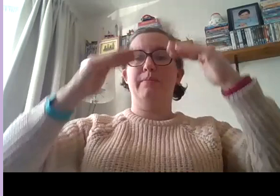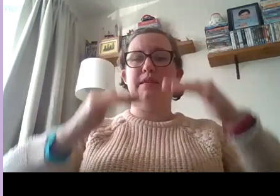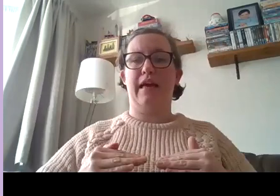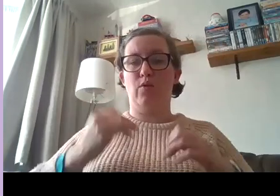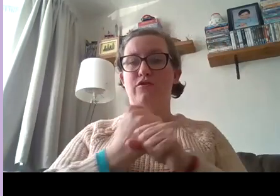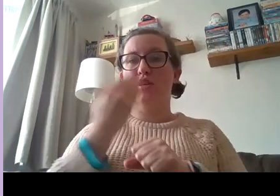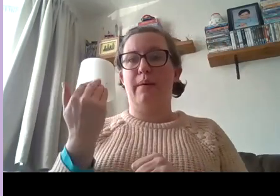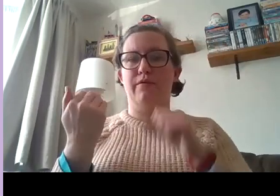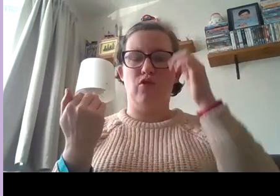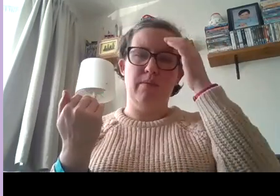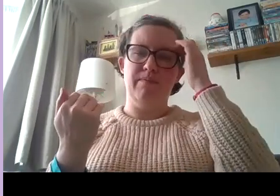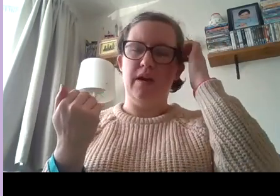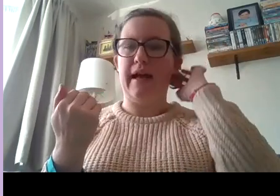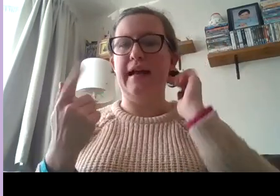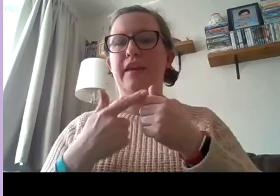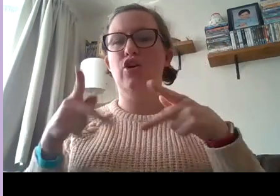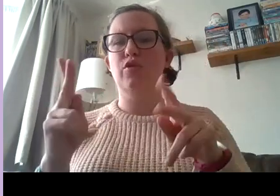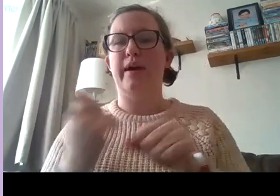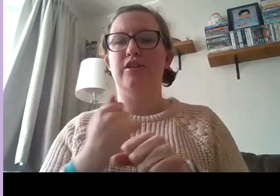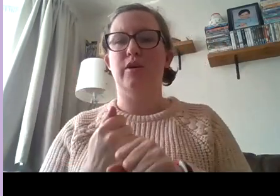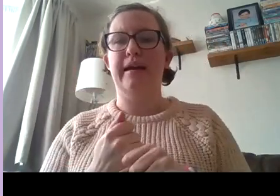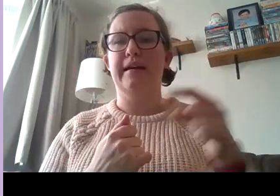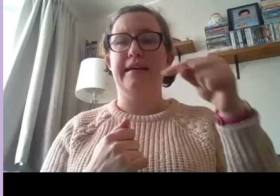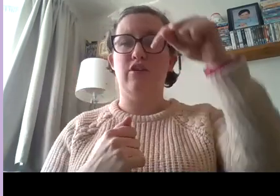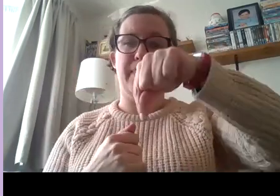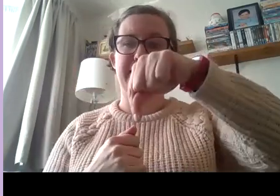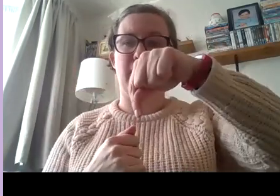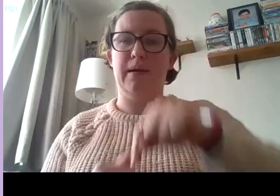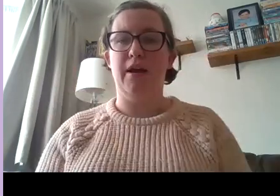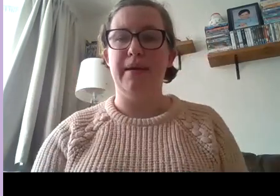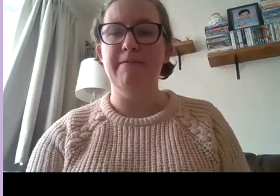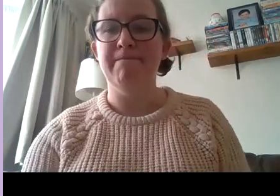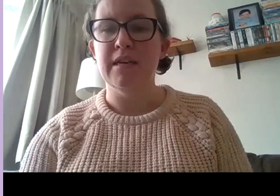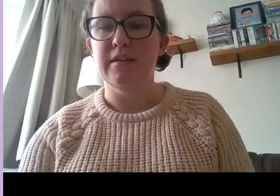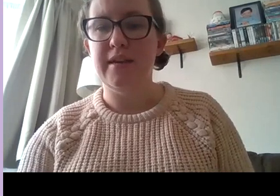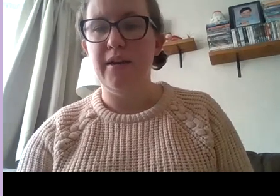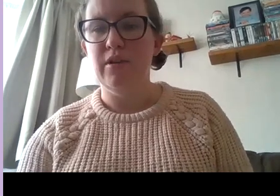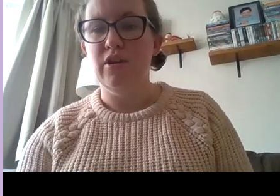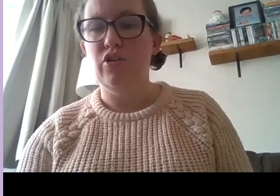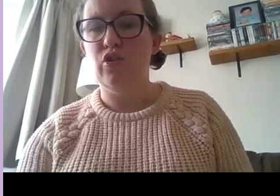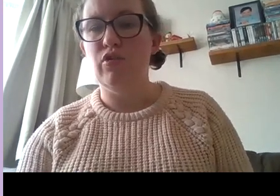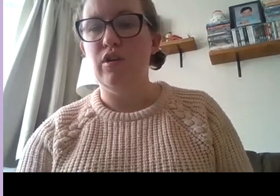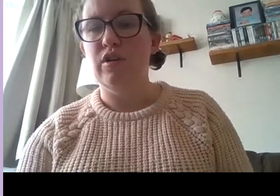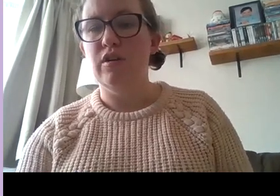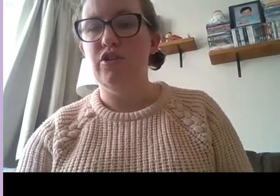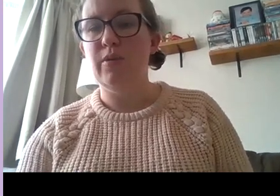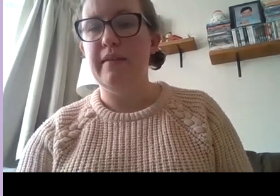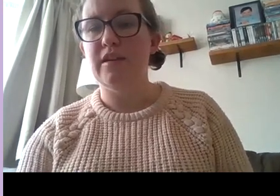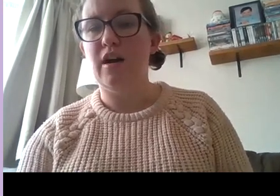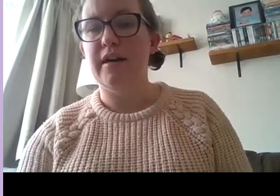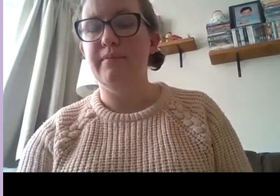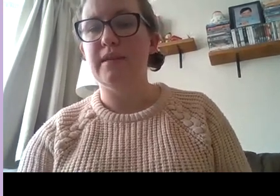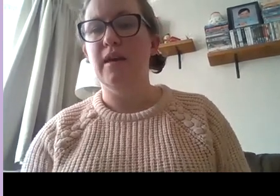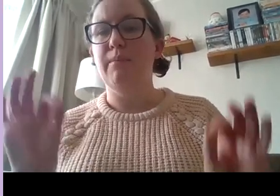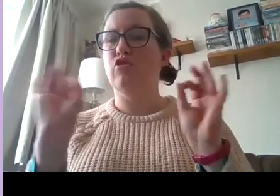add them together. We've done that before. Okay, and the other way to do it is on this side below me. So you're doing